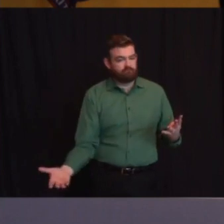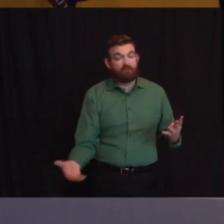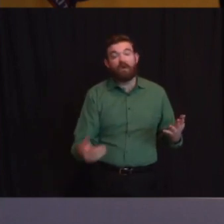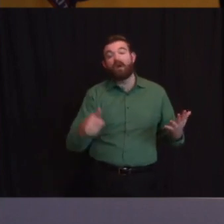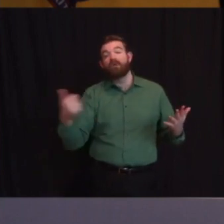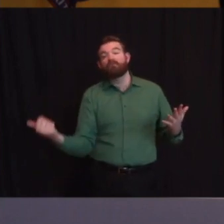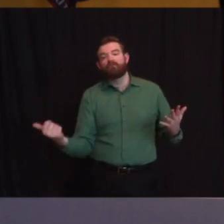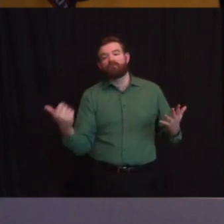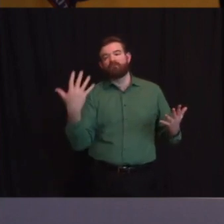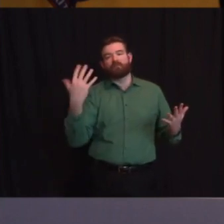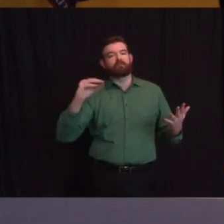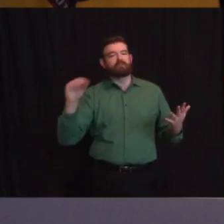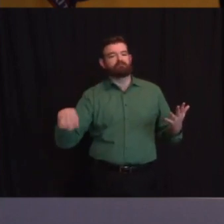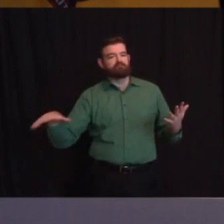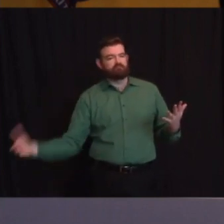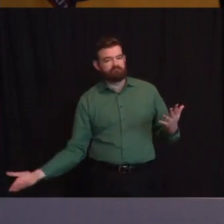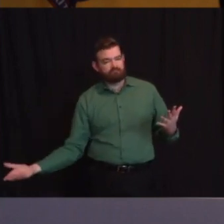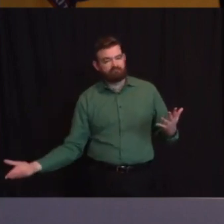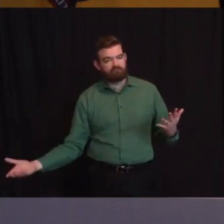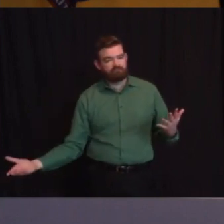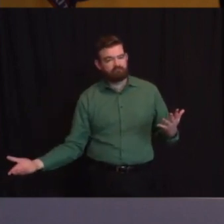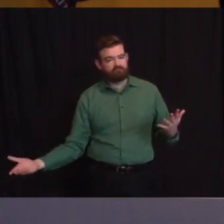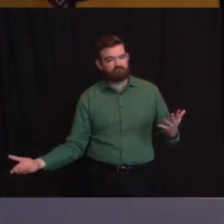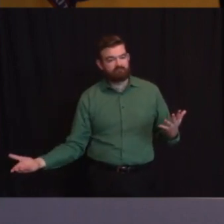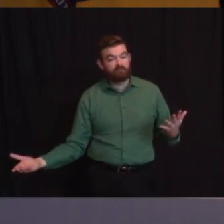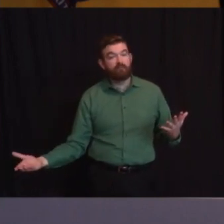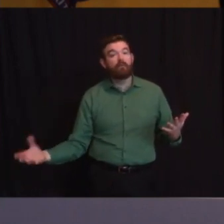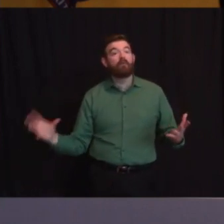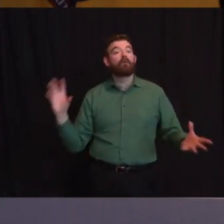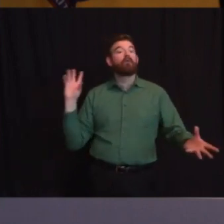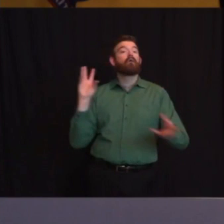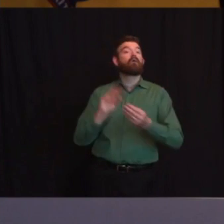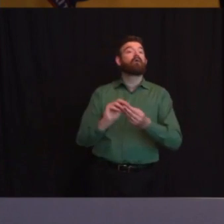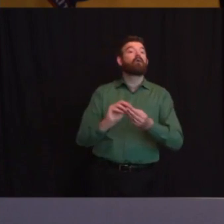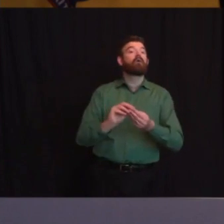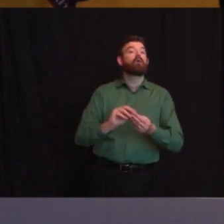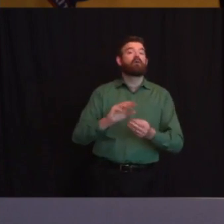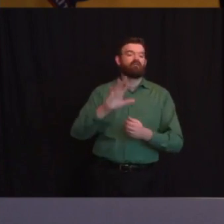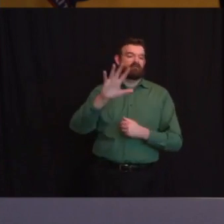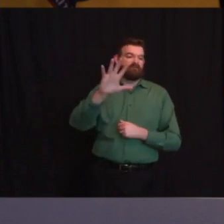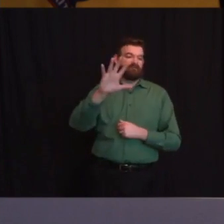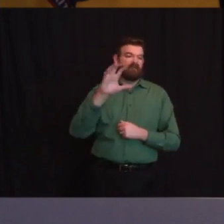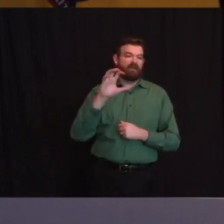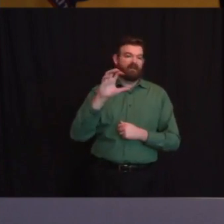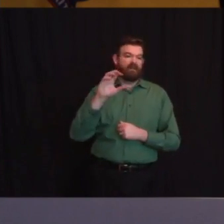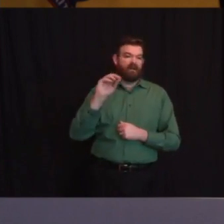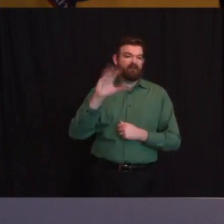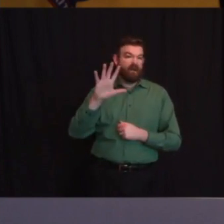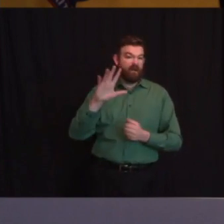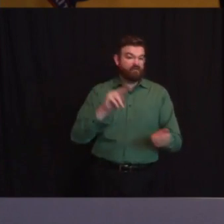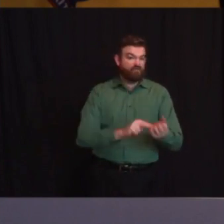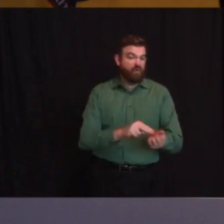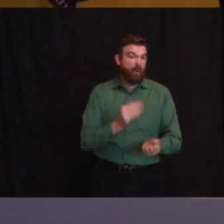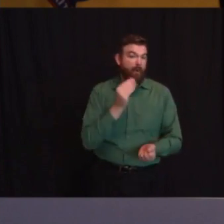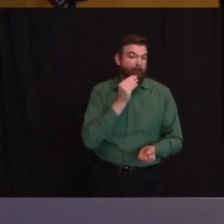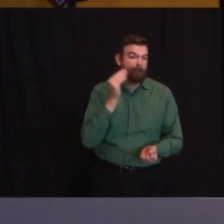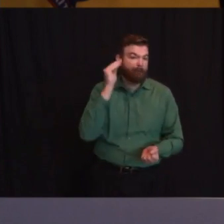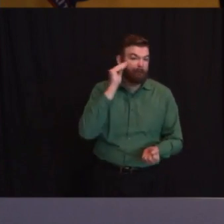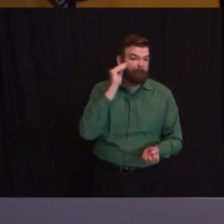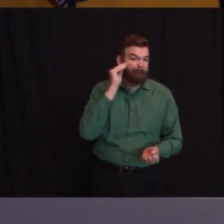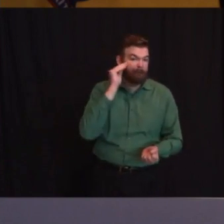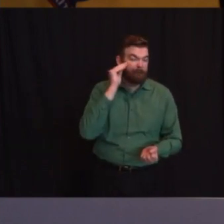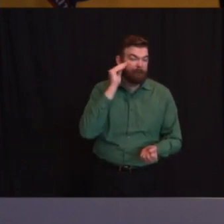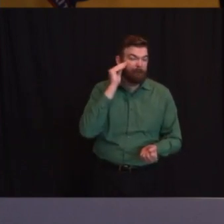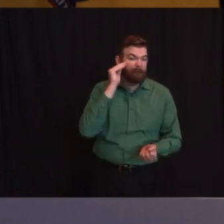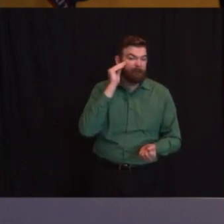5.4%. There are now 505 long-term care facilities and assisted living facilities in